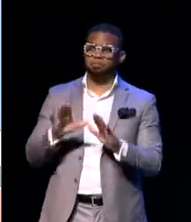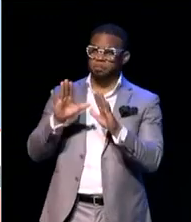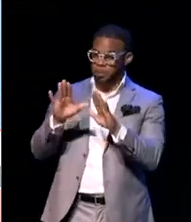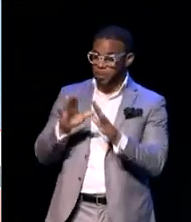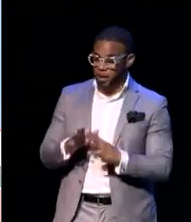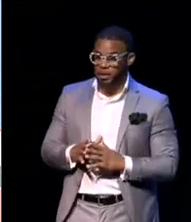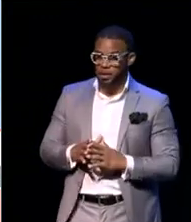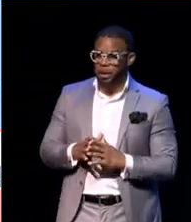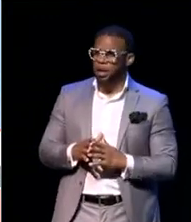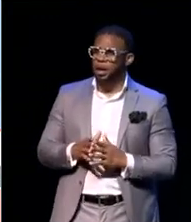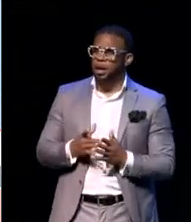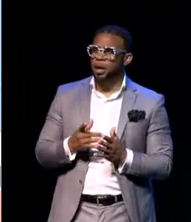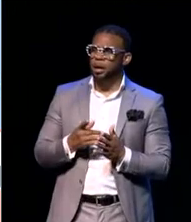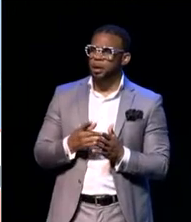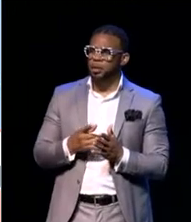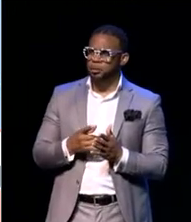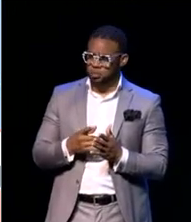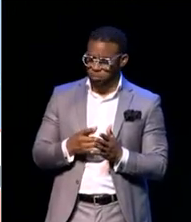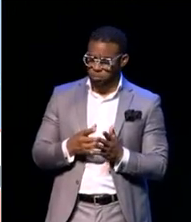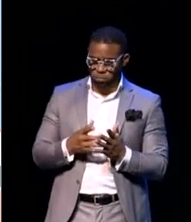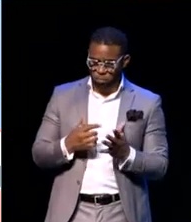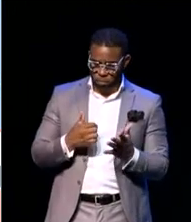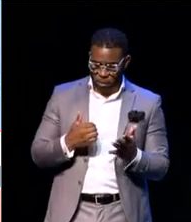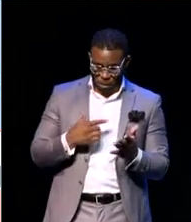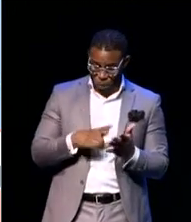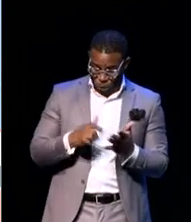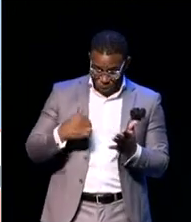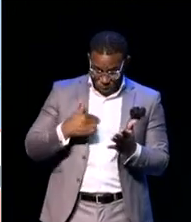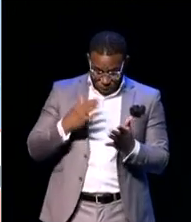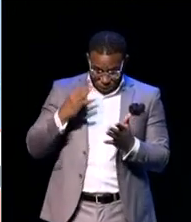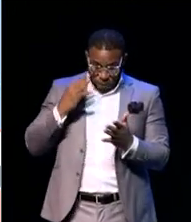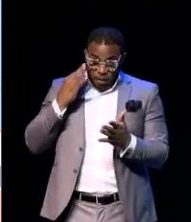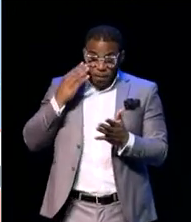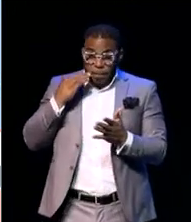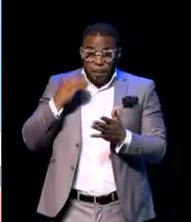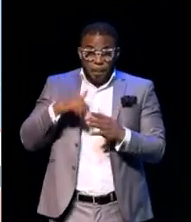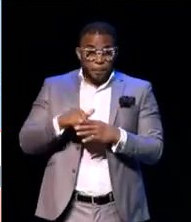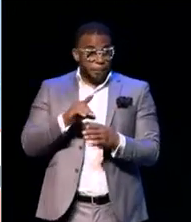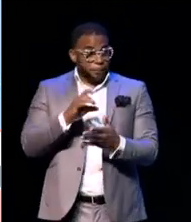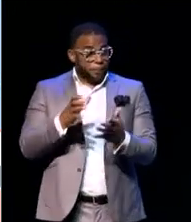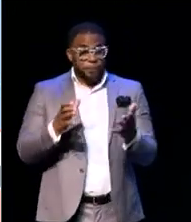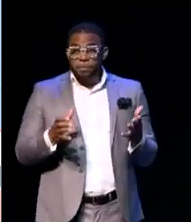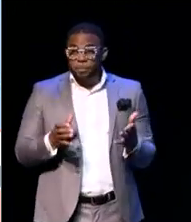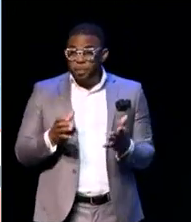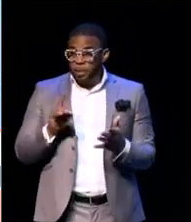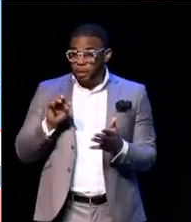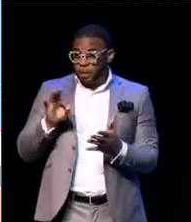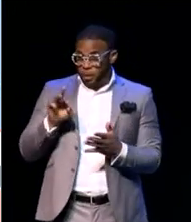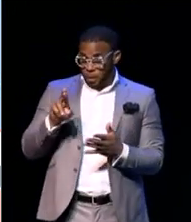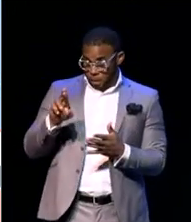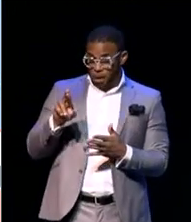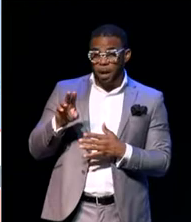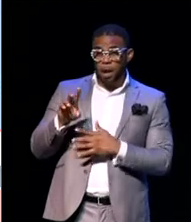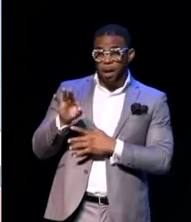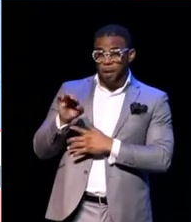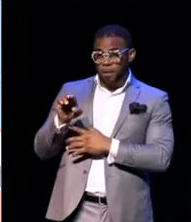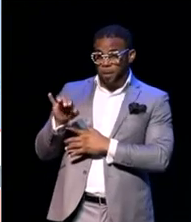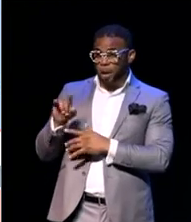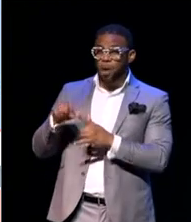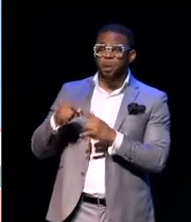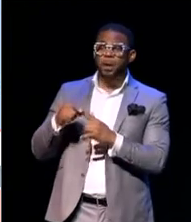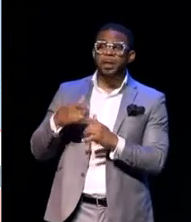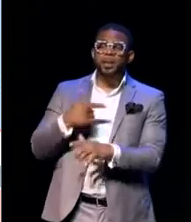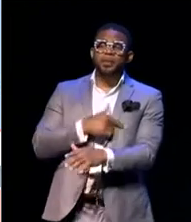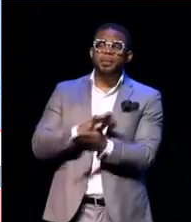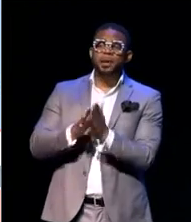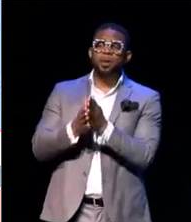Fantastic. And what what we have experienced in the district, Dr. Fauci, is when the